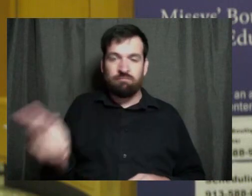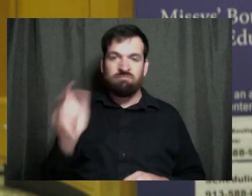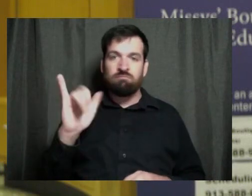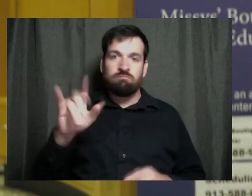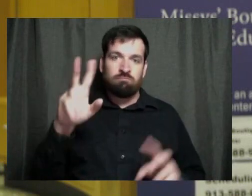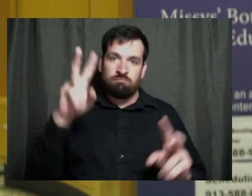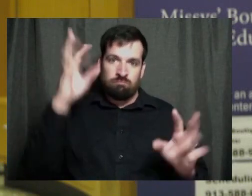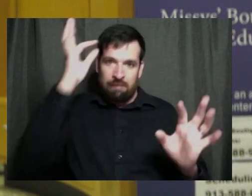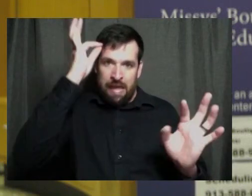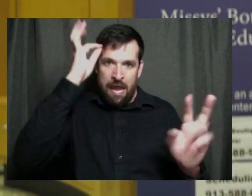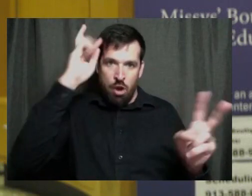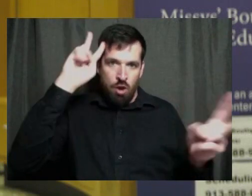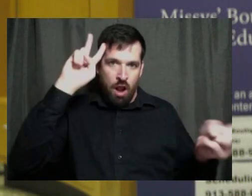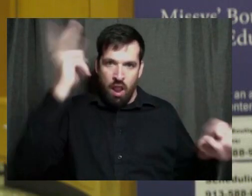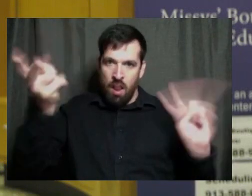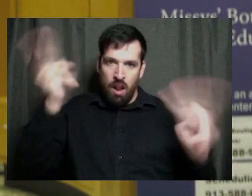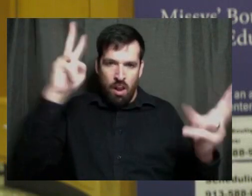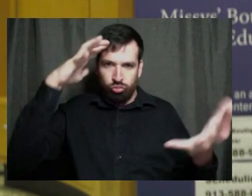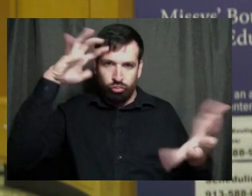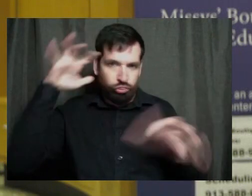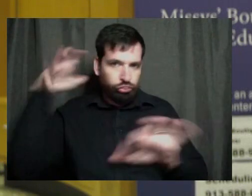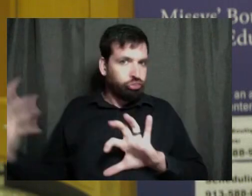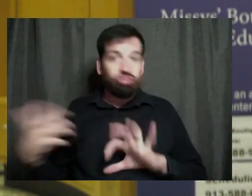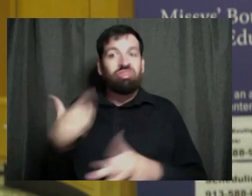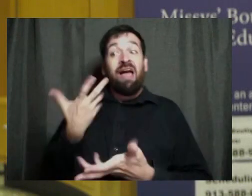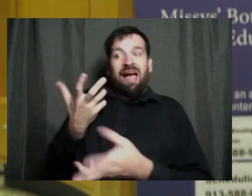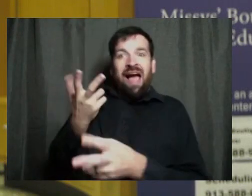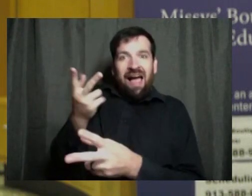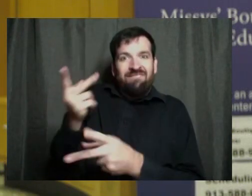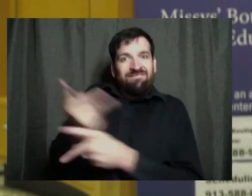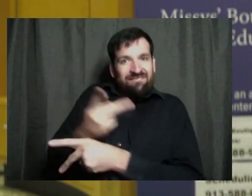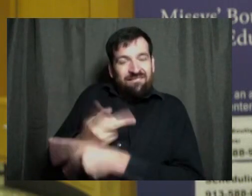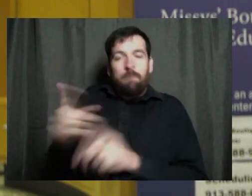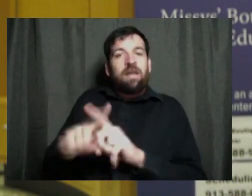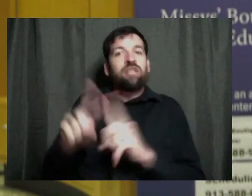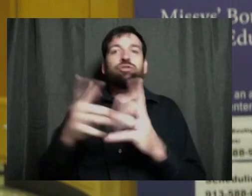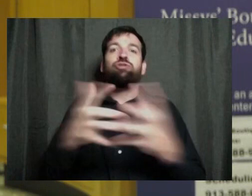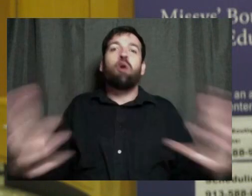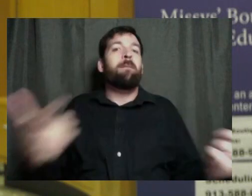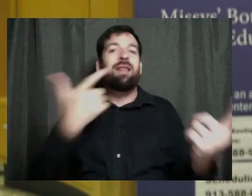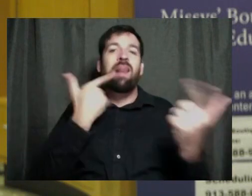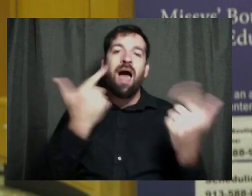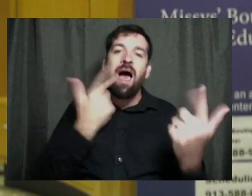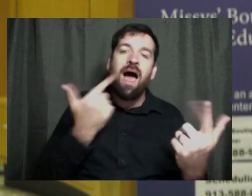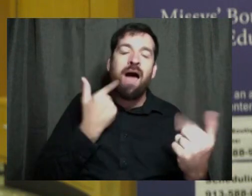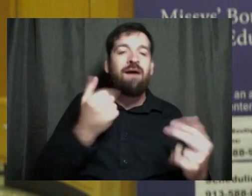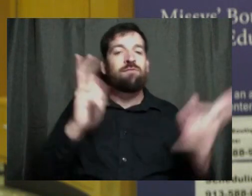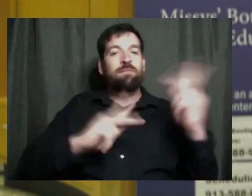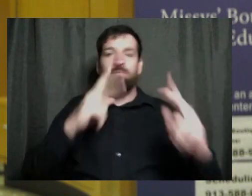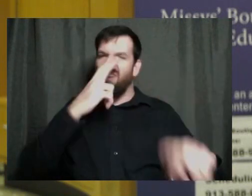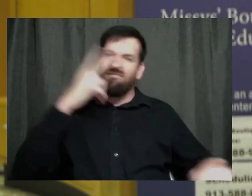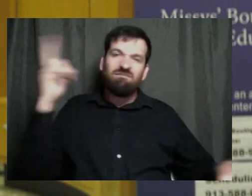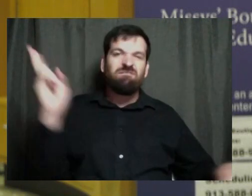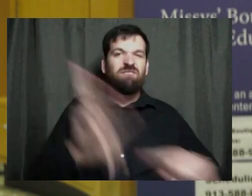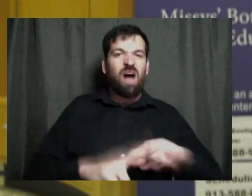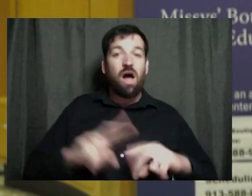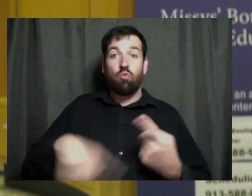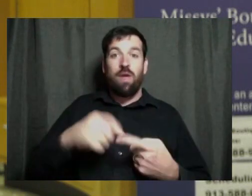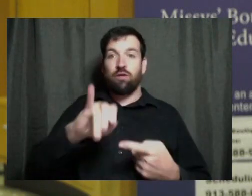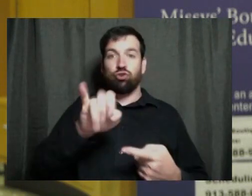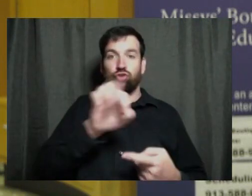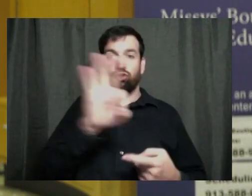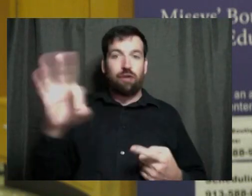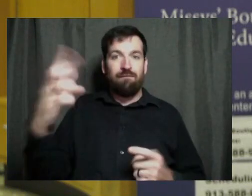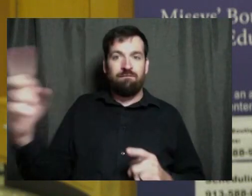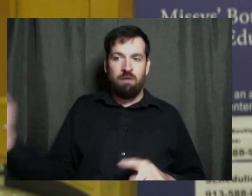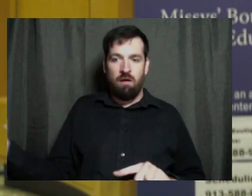I finished it off for her, but there was so much laughter and people having so much fun. When Jeff walked by the boutique,